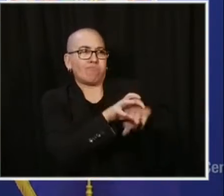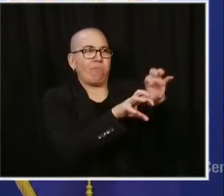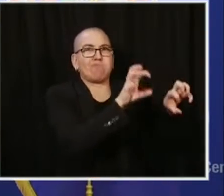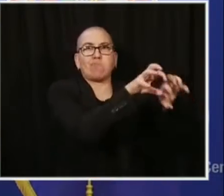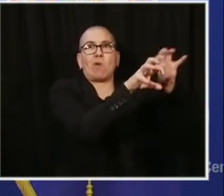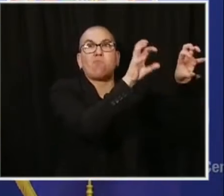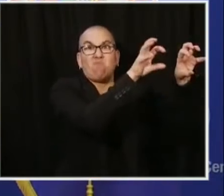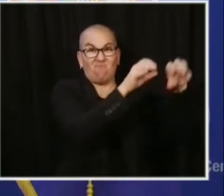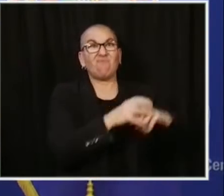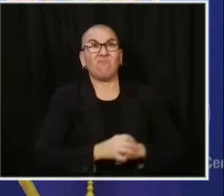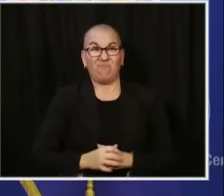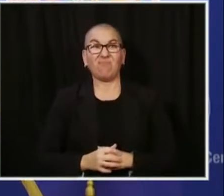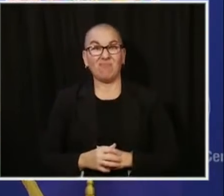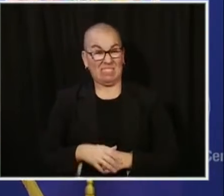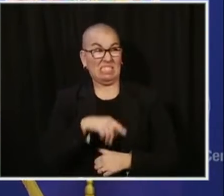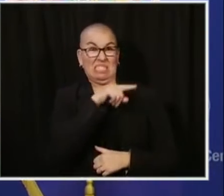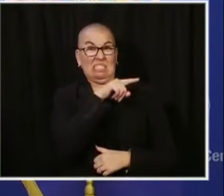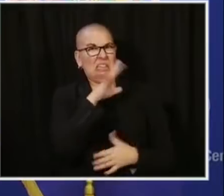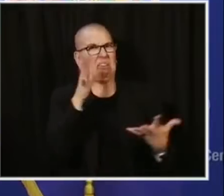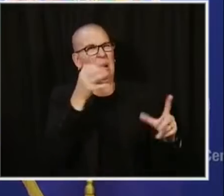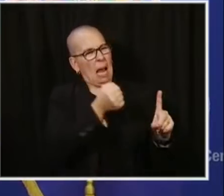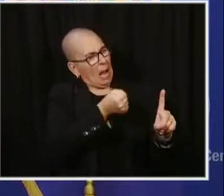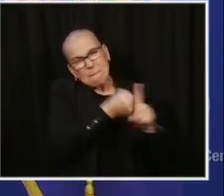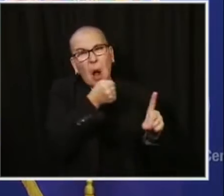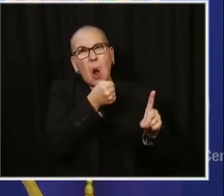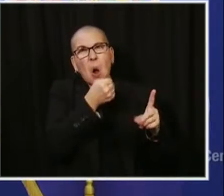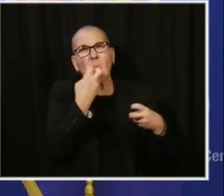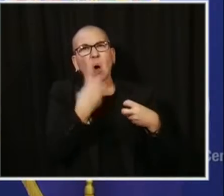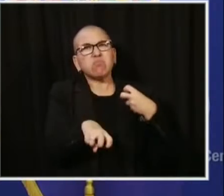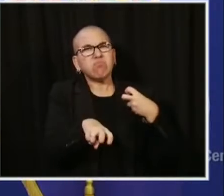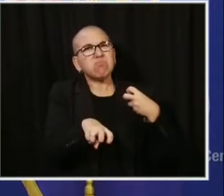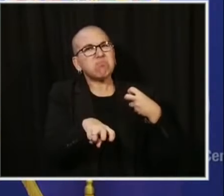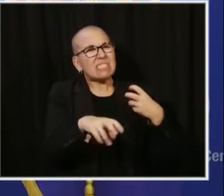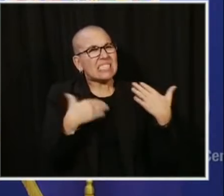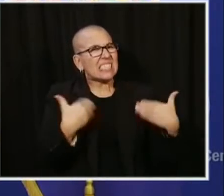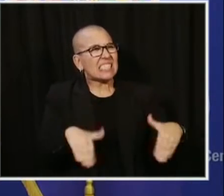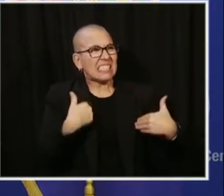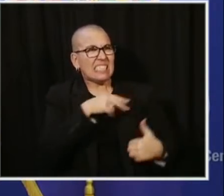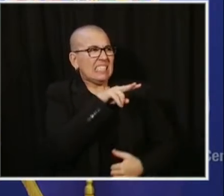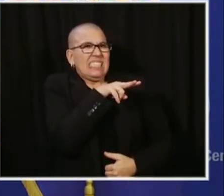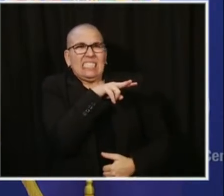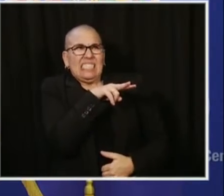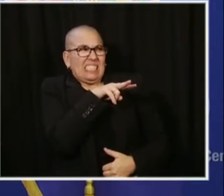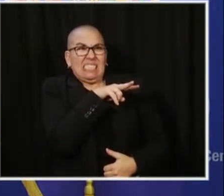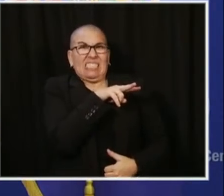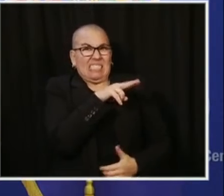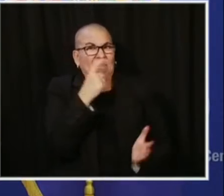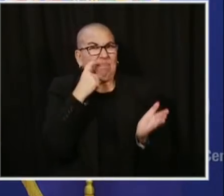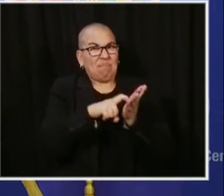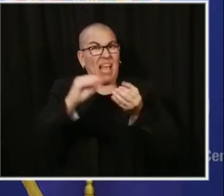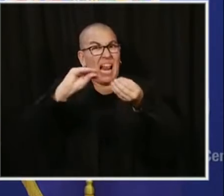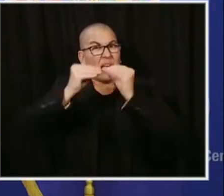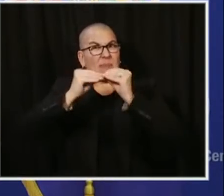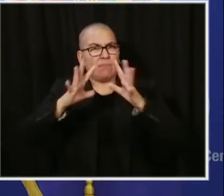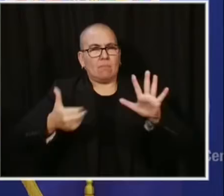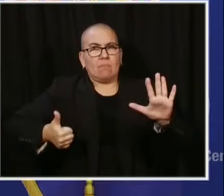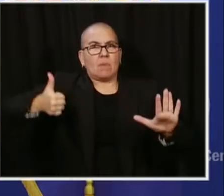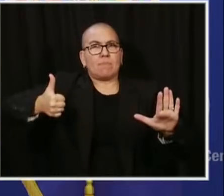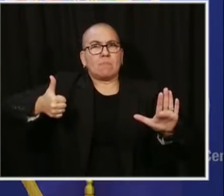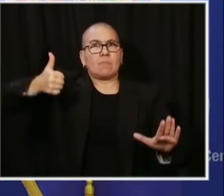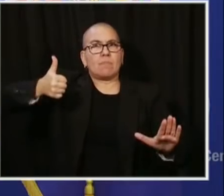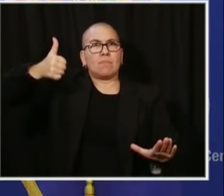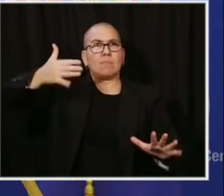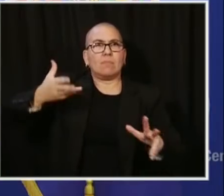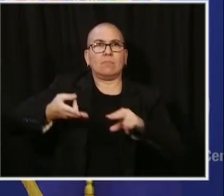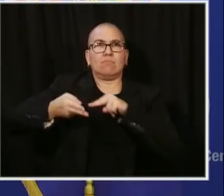This is a time, as the governor kind of showed with the data, where we're seeing the numbers go up and we're seeing the surges happen, and we're seeing